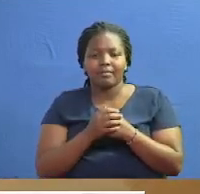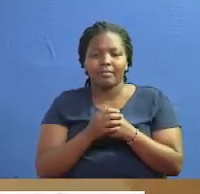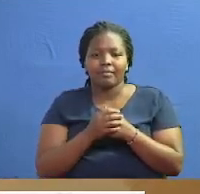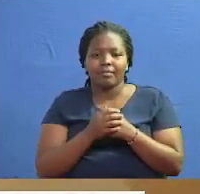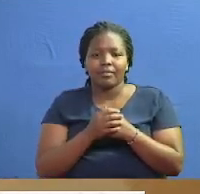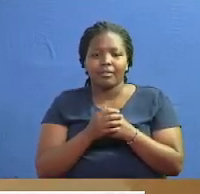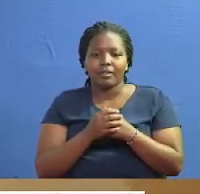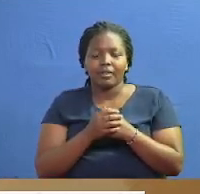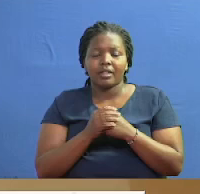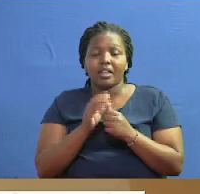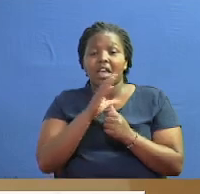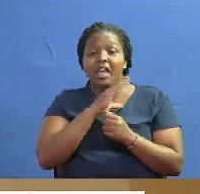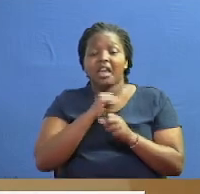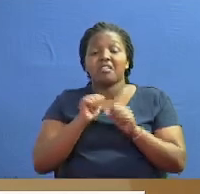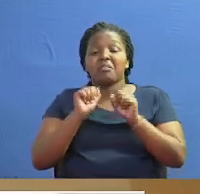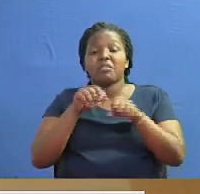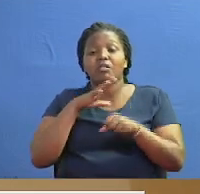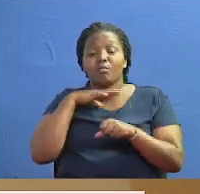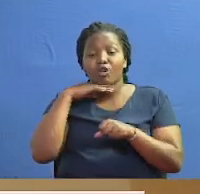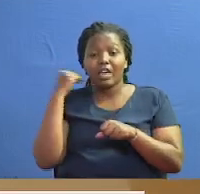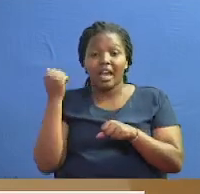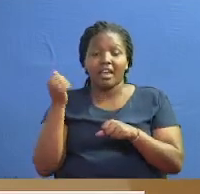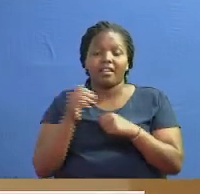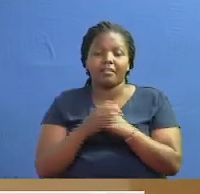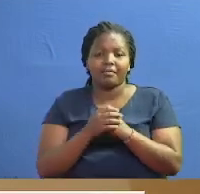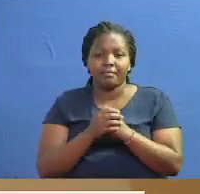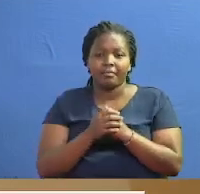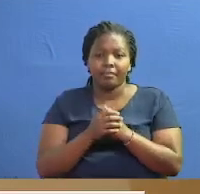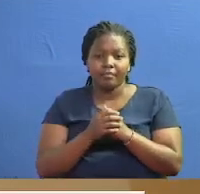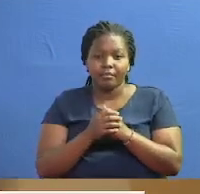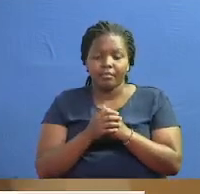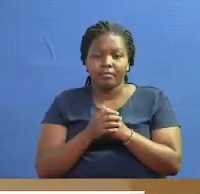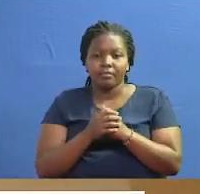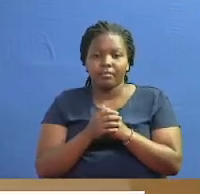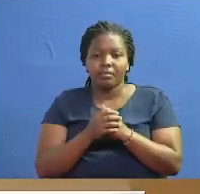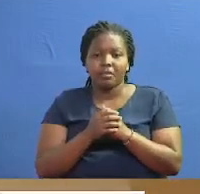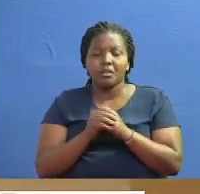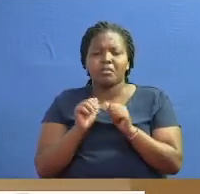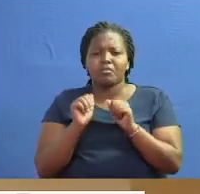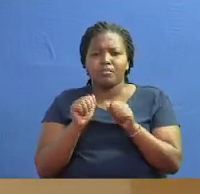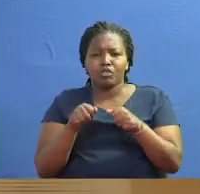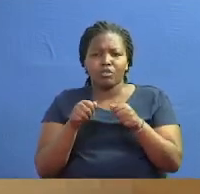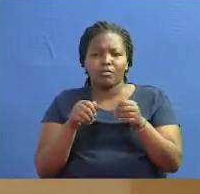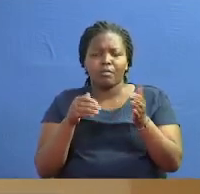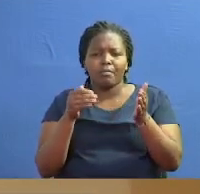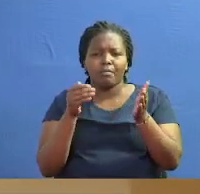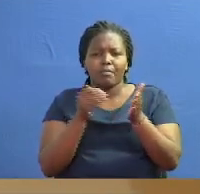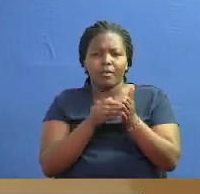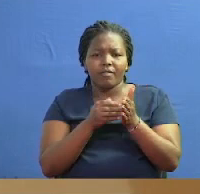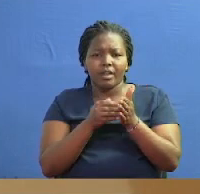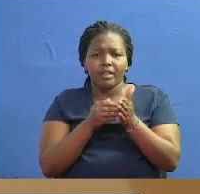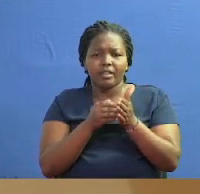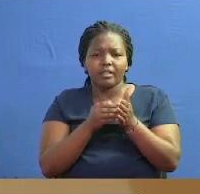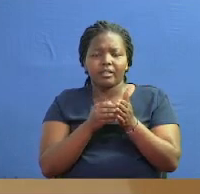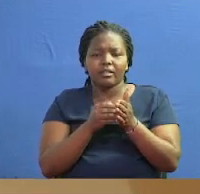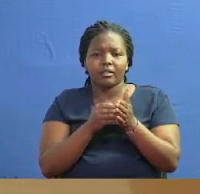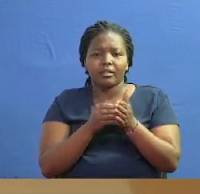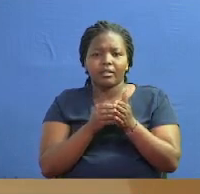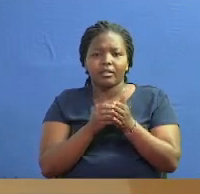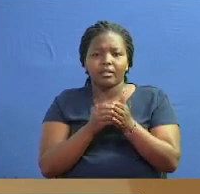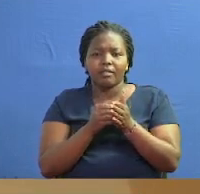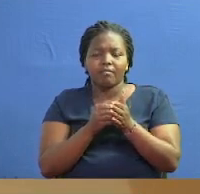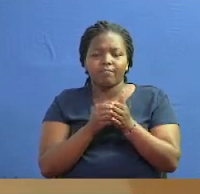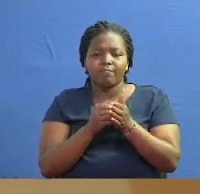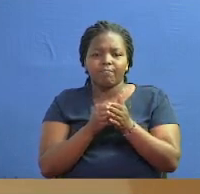and hence they are more likely to die from the infection. And hence they talk about trying to prevent this people who have sickle cell disease from getting the